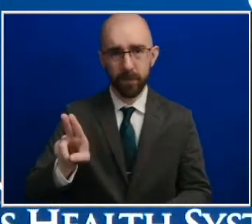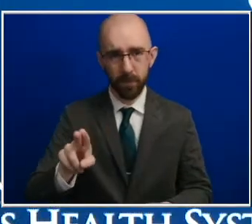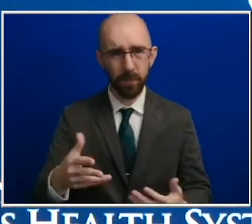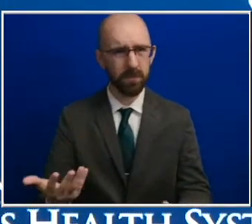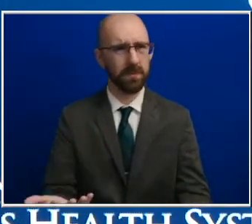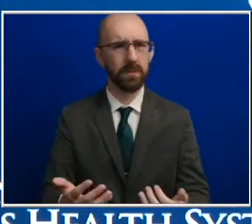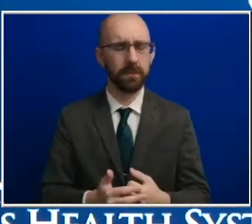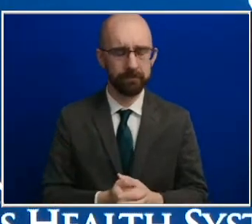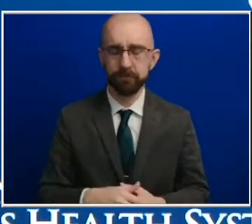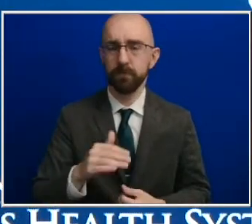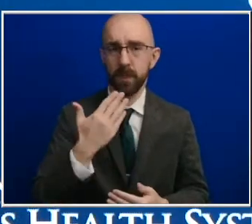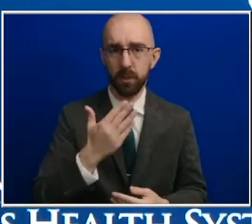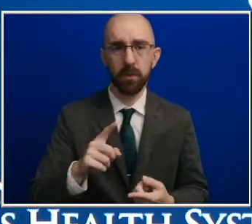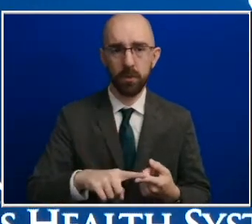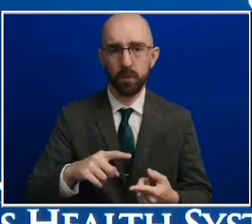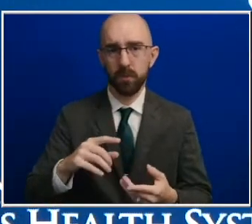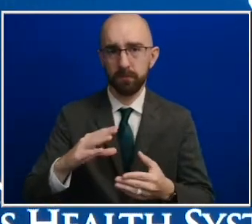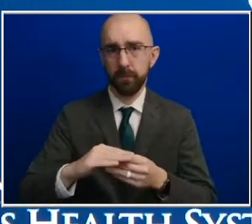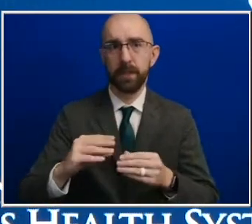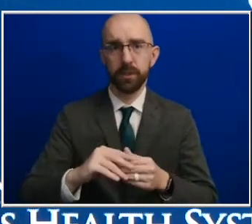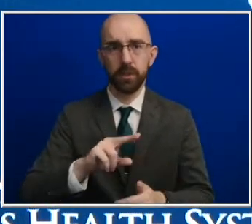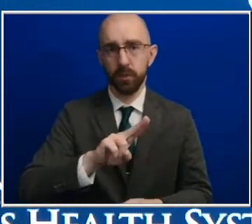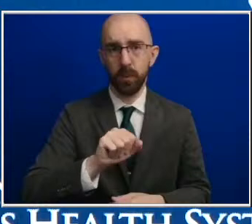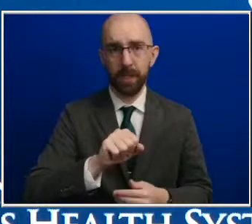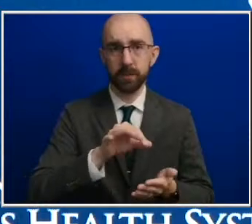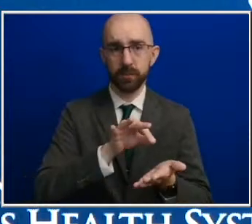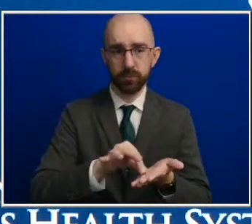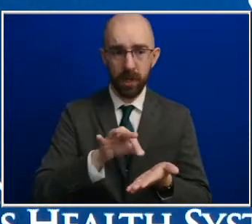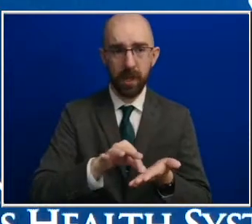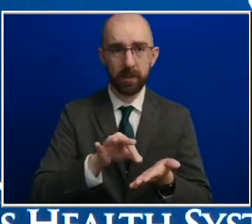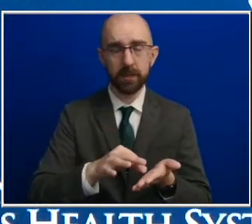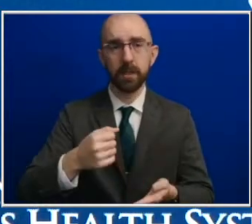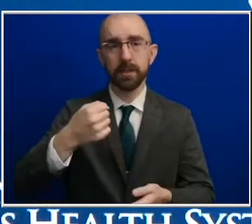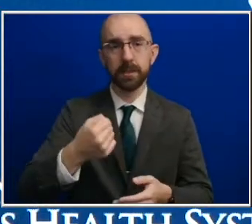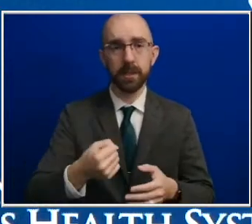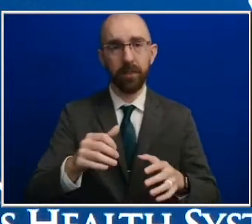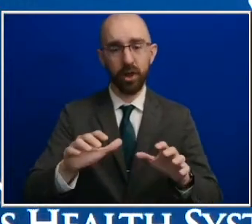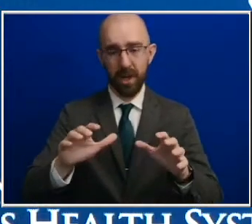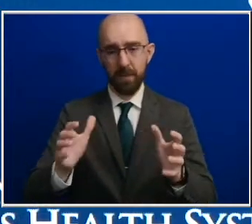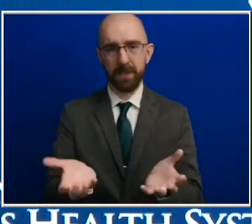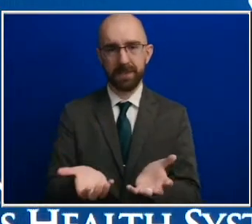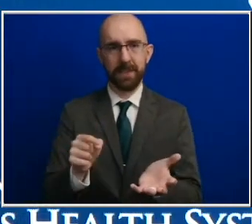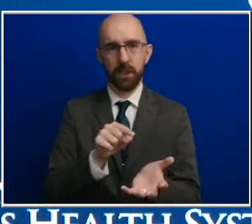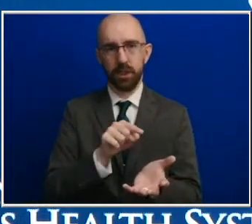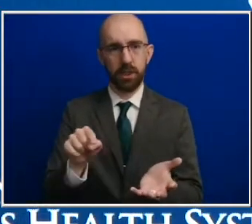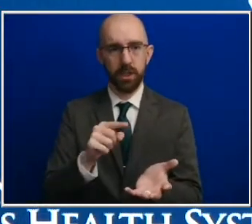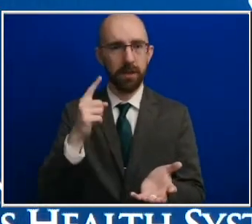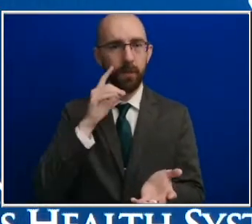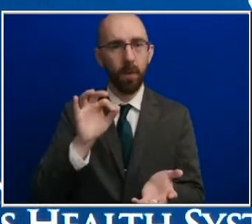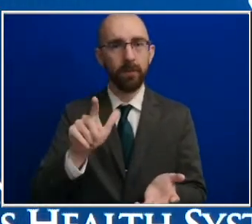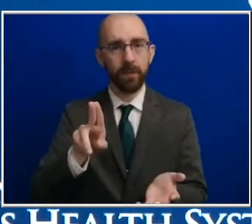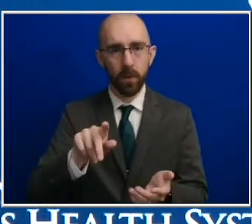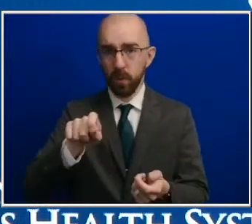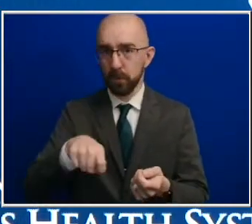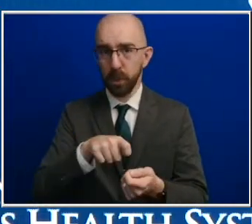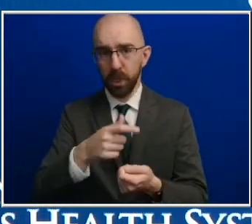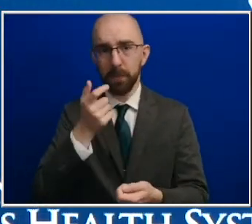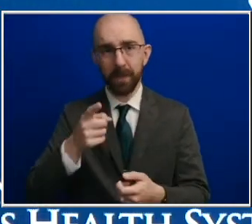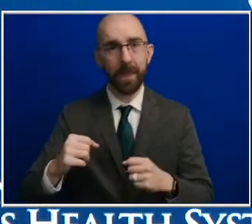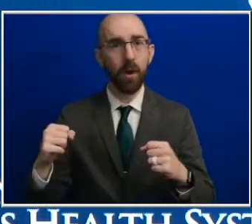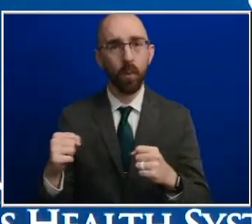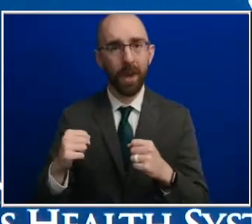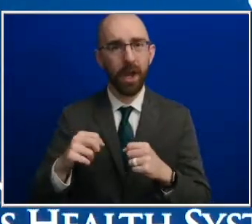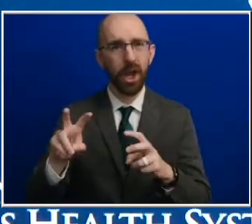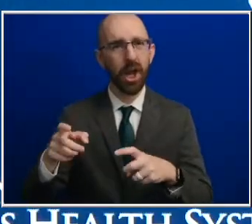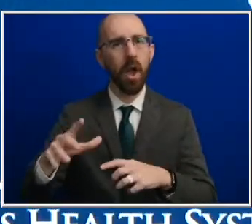that's good to know. The U.S. tracks the southern hemisphere for influenza in particular because their winter is the off time when